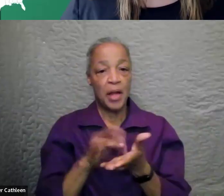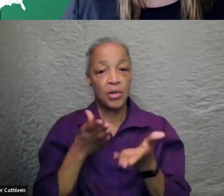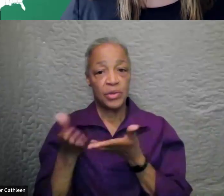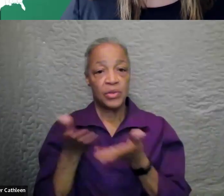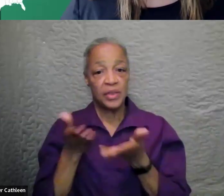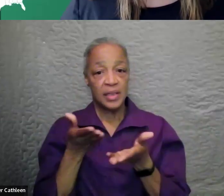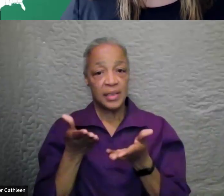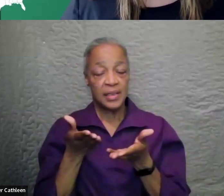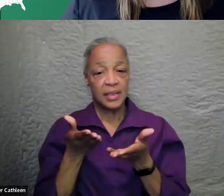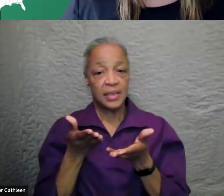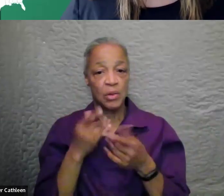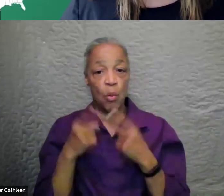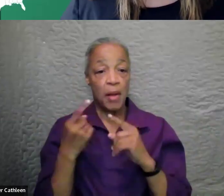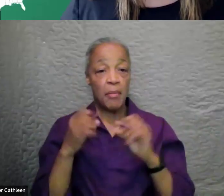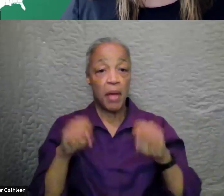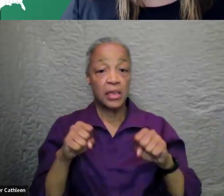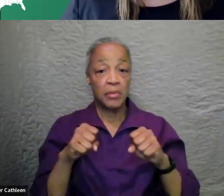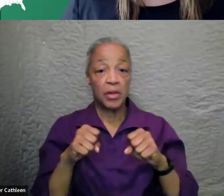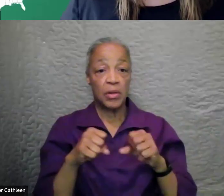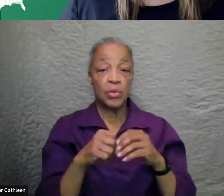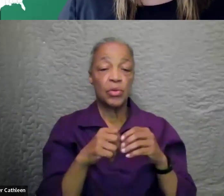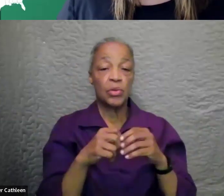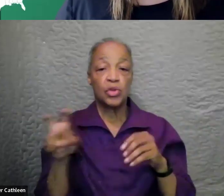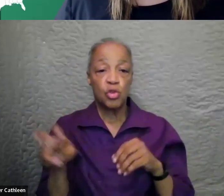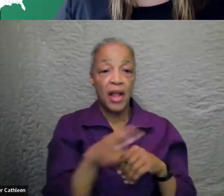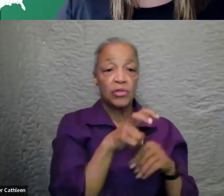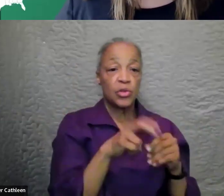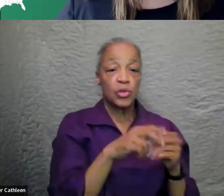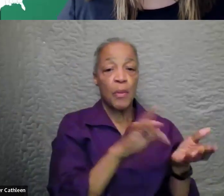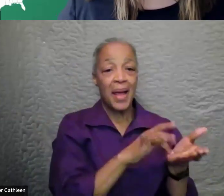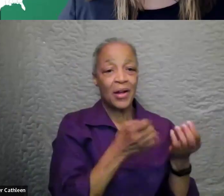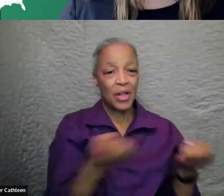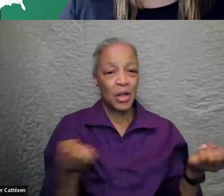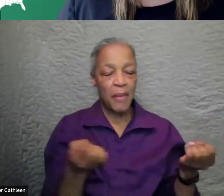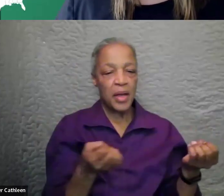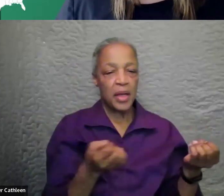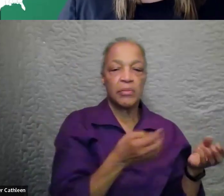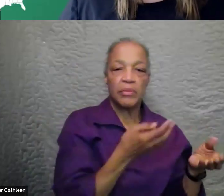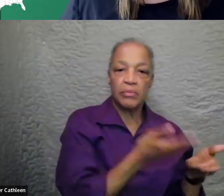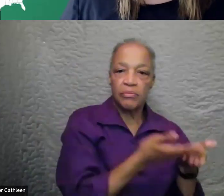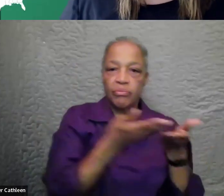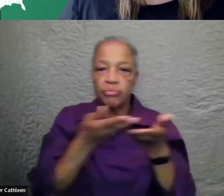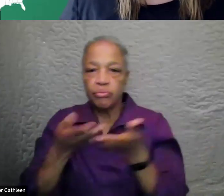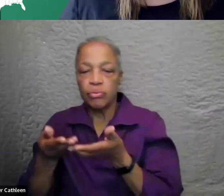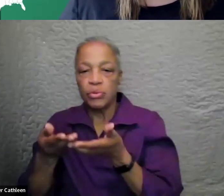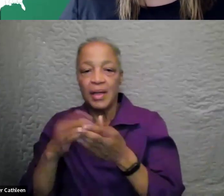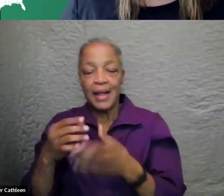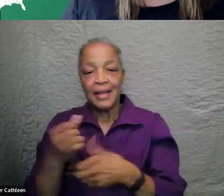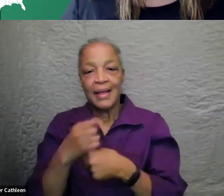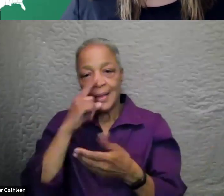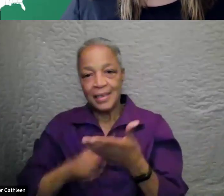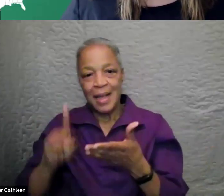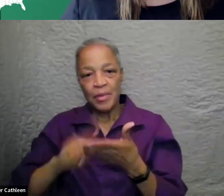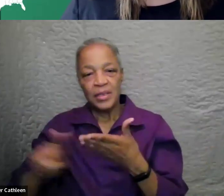services and, whenever possible, transfer onto medical equipment and receive the